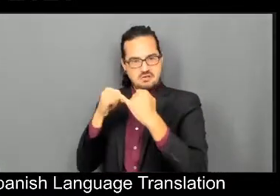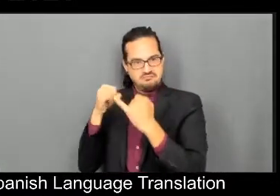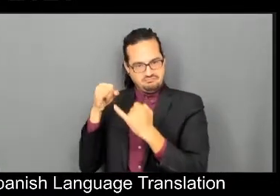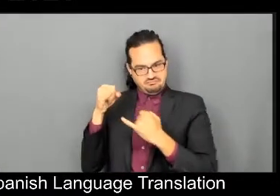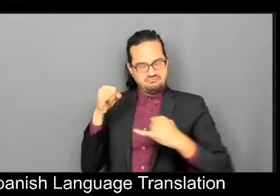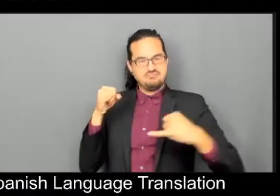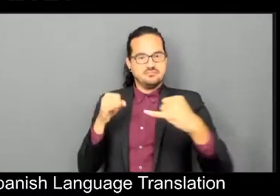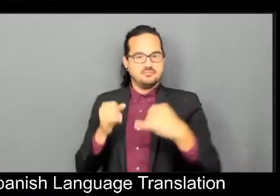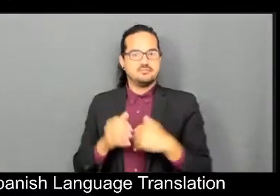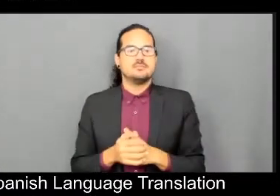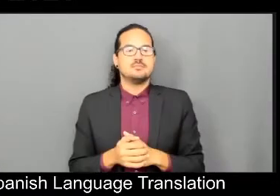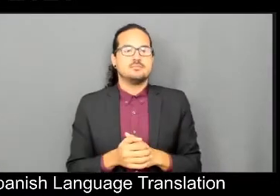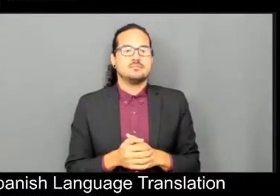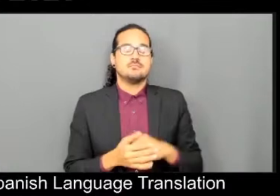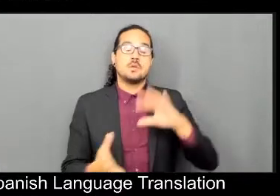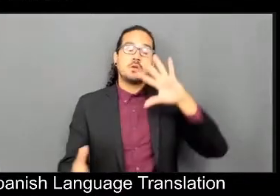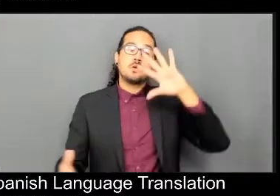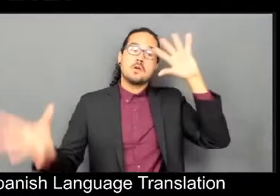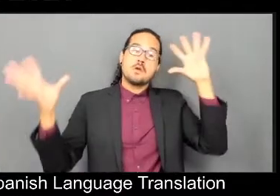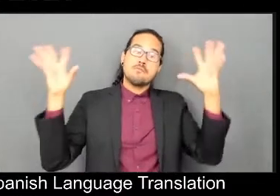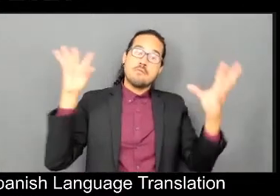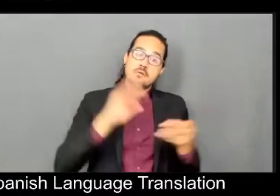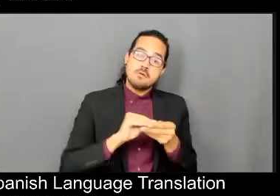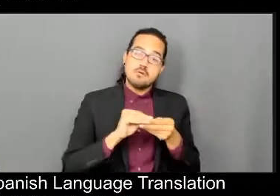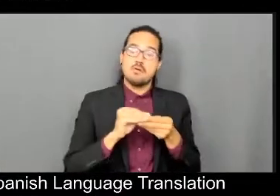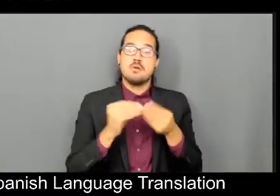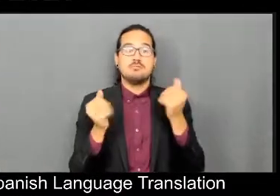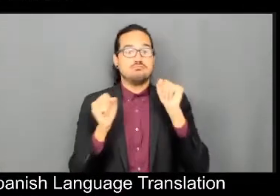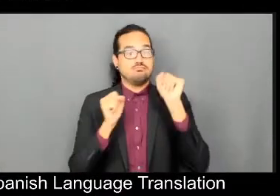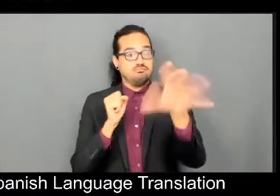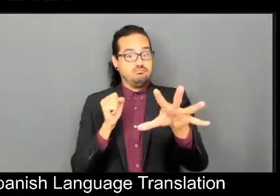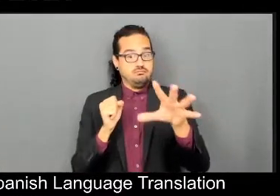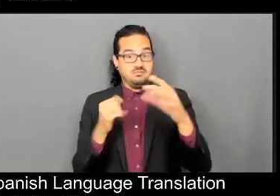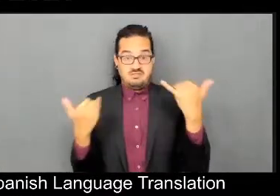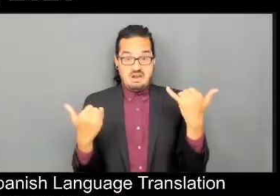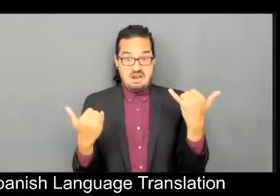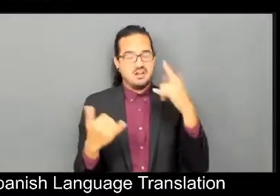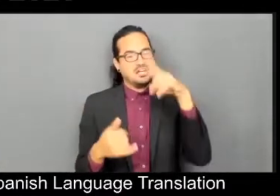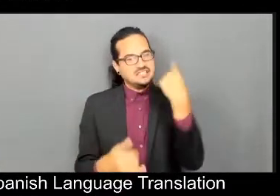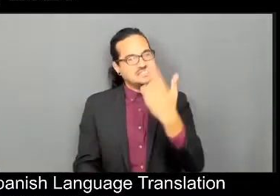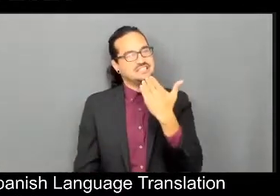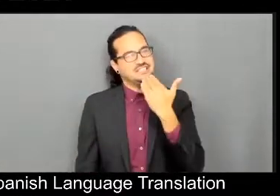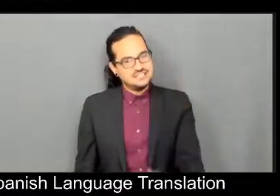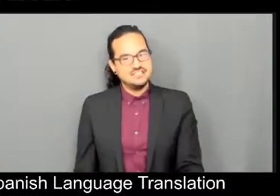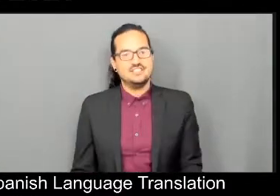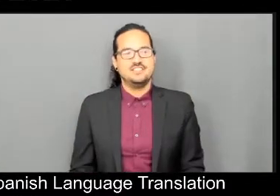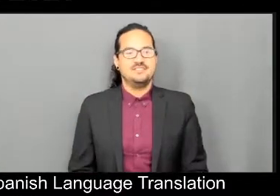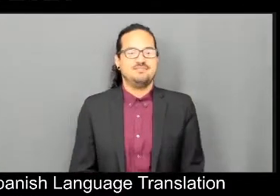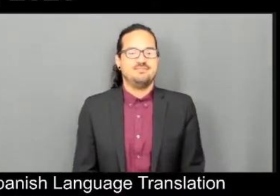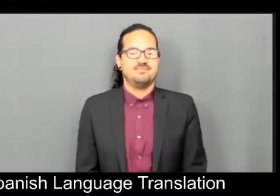on the fire are looking really good. And that's it for the update today. Thank you.